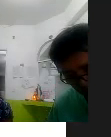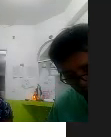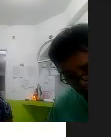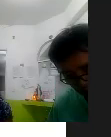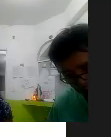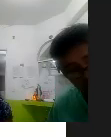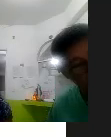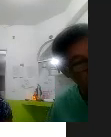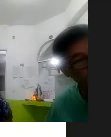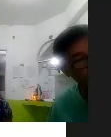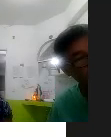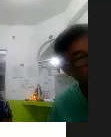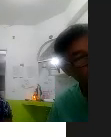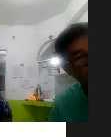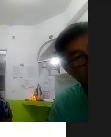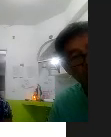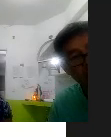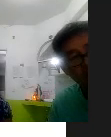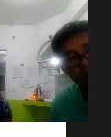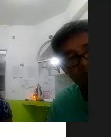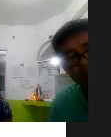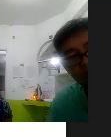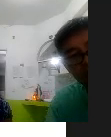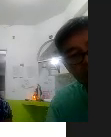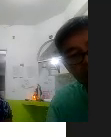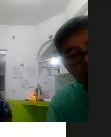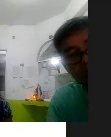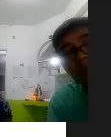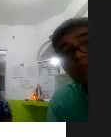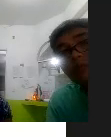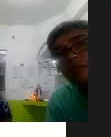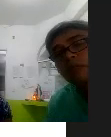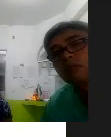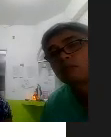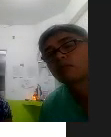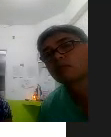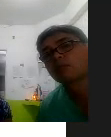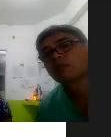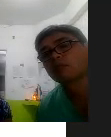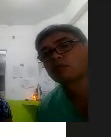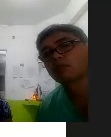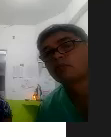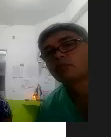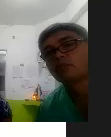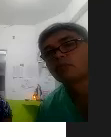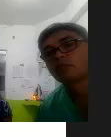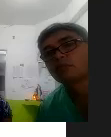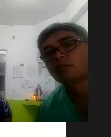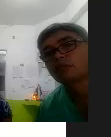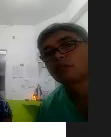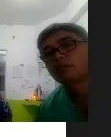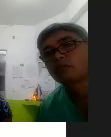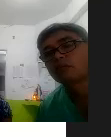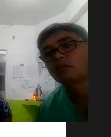en casa. And so this kind of answers Kim's question about who pays the midwife. Nobody pays the